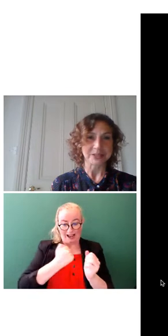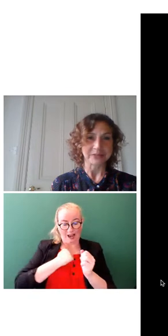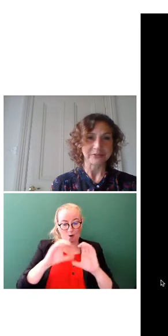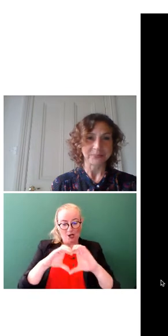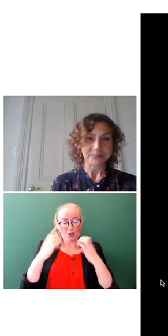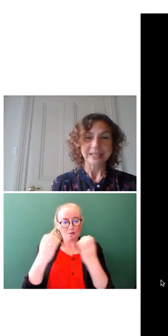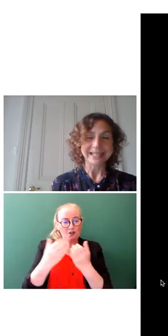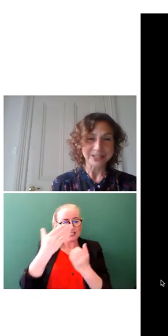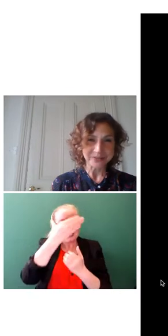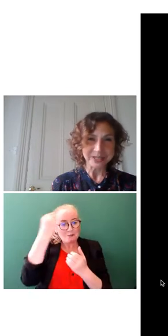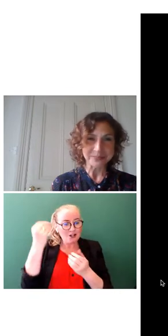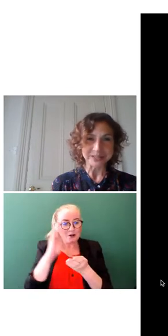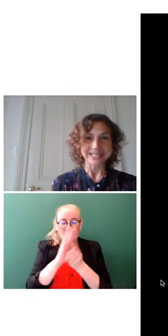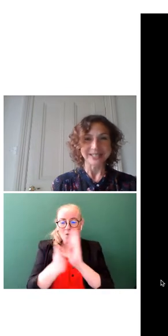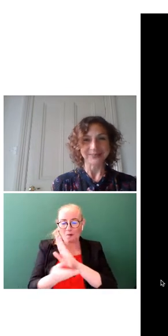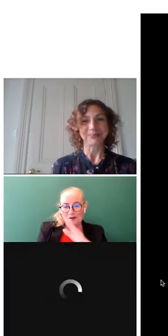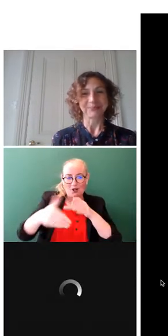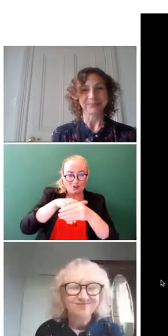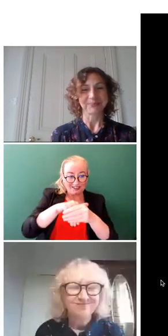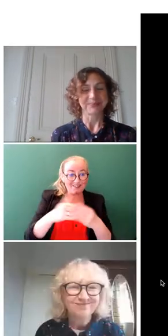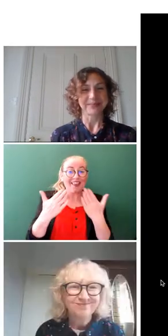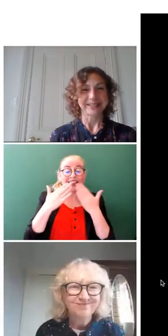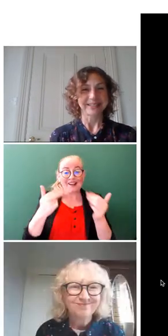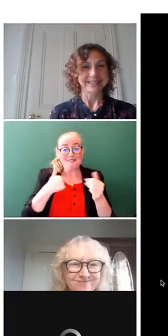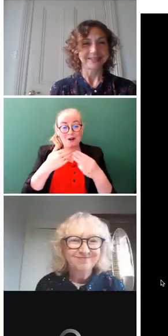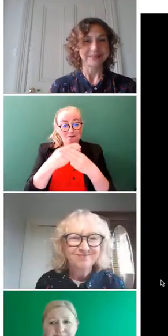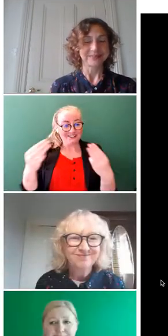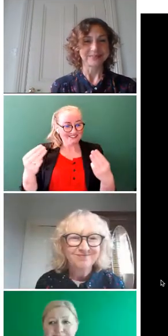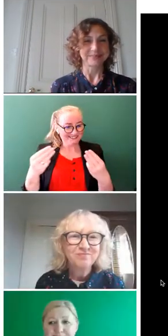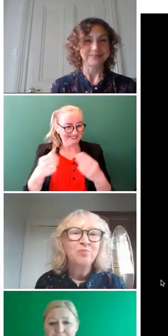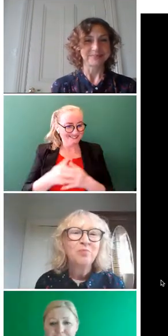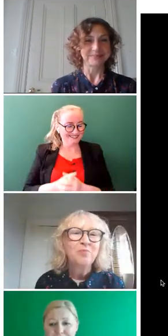dementia inclusive. Thank you very much.